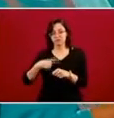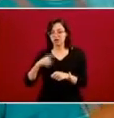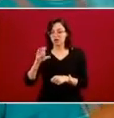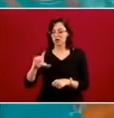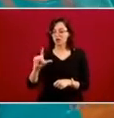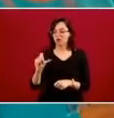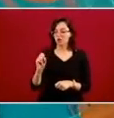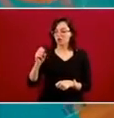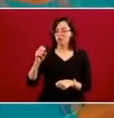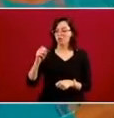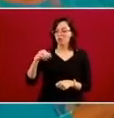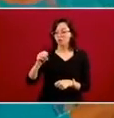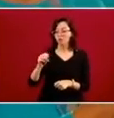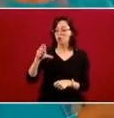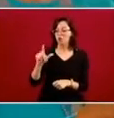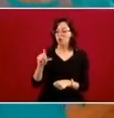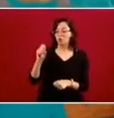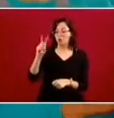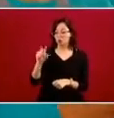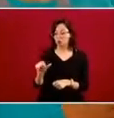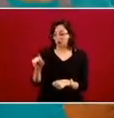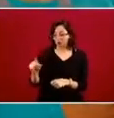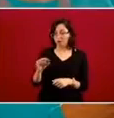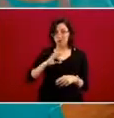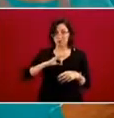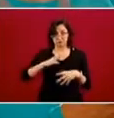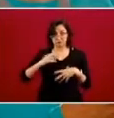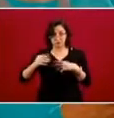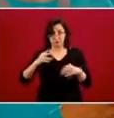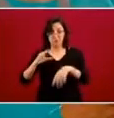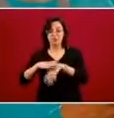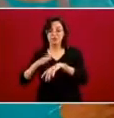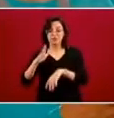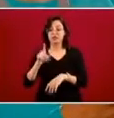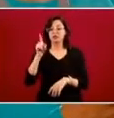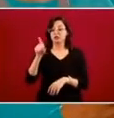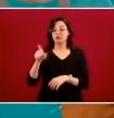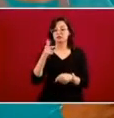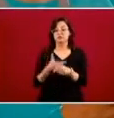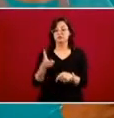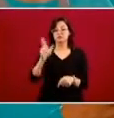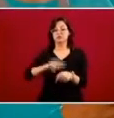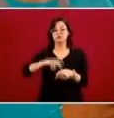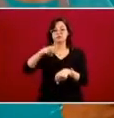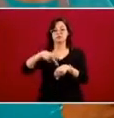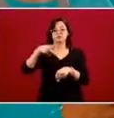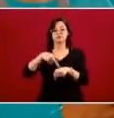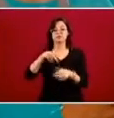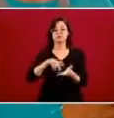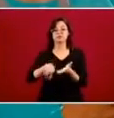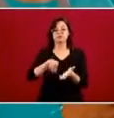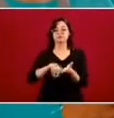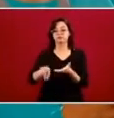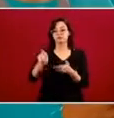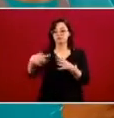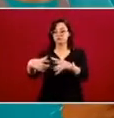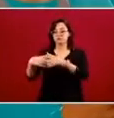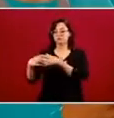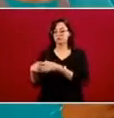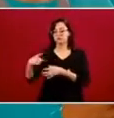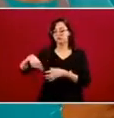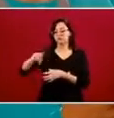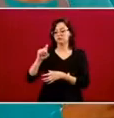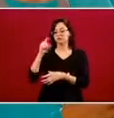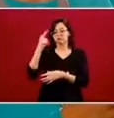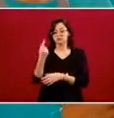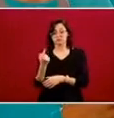Now, of the announcement you made today, did we have any new cases of infected doctors in